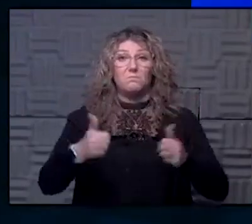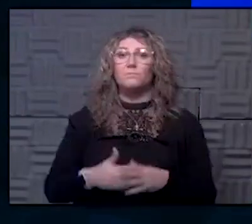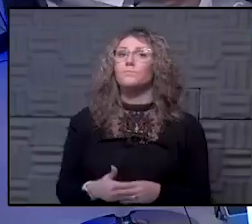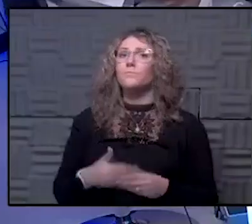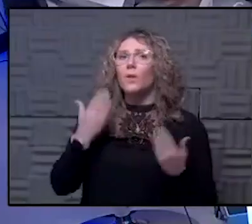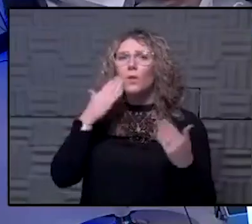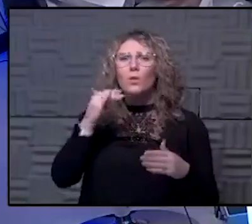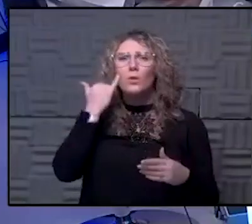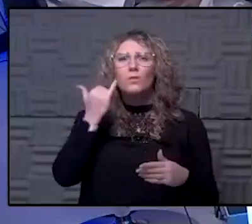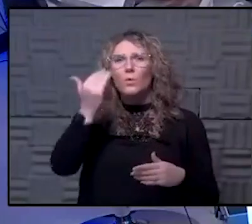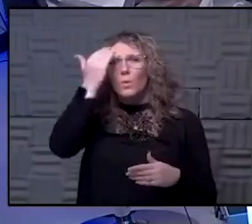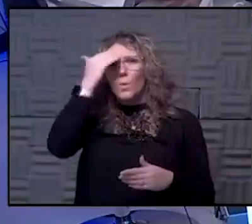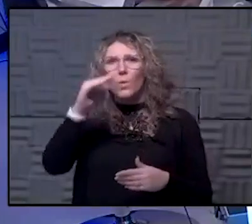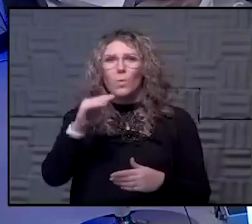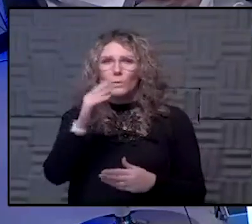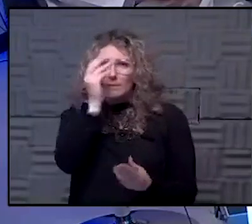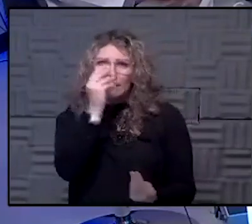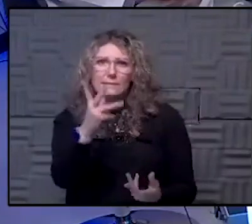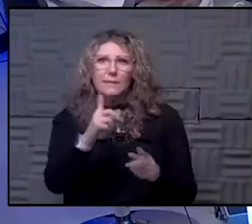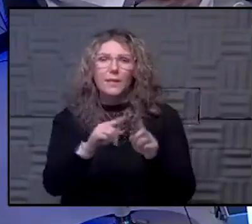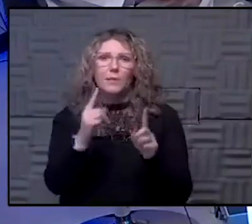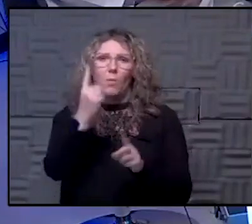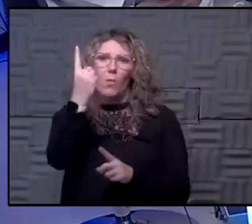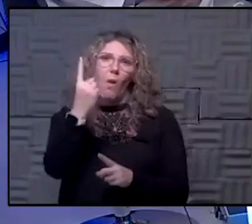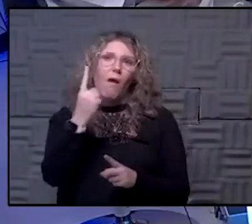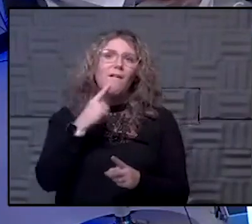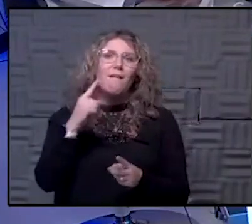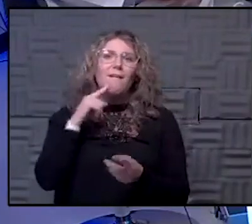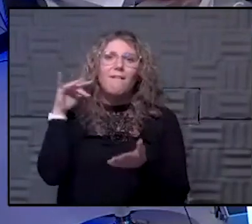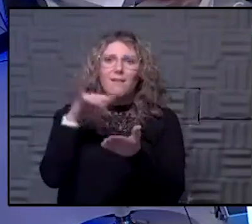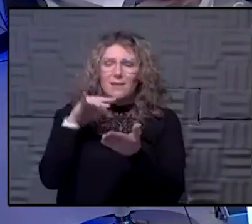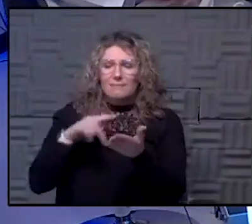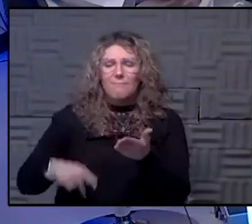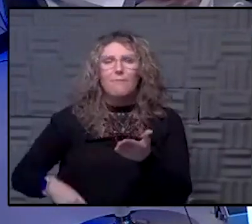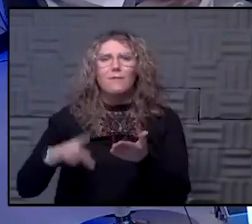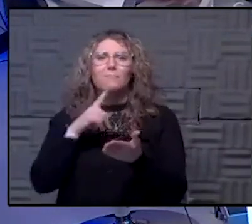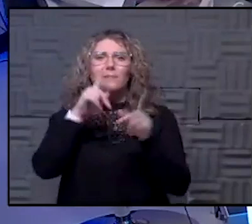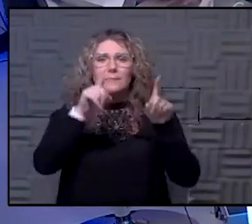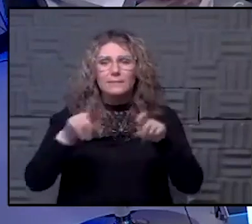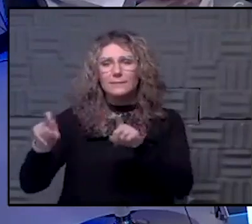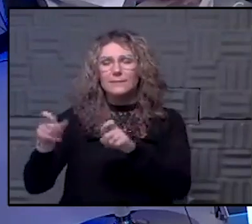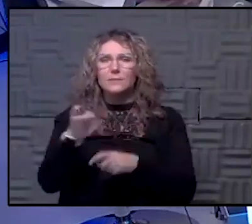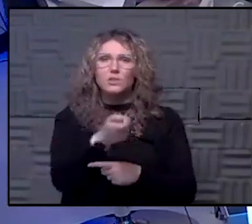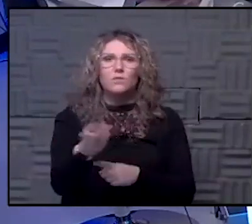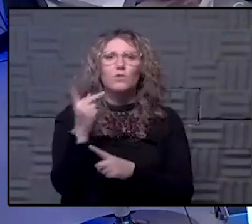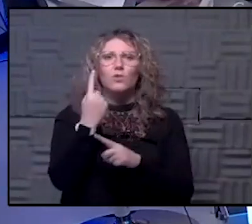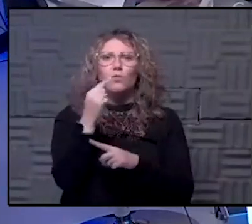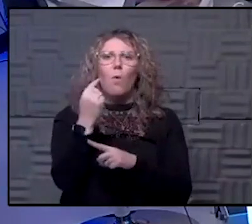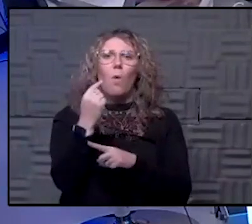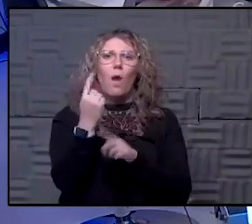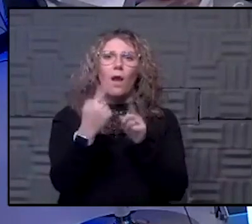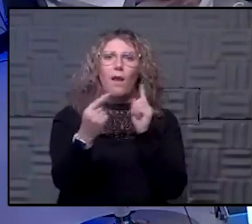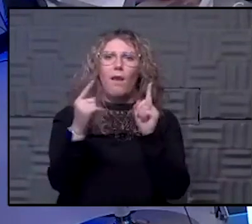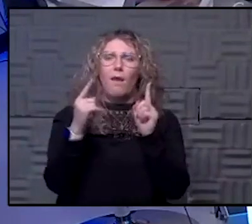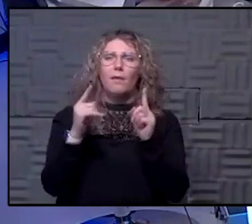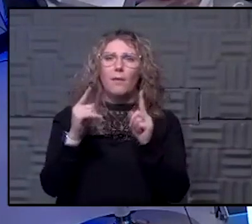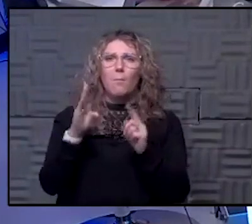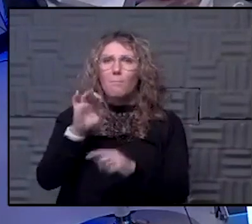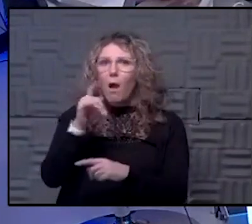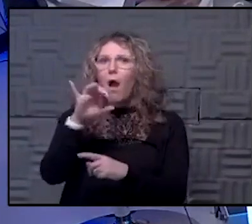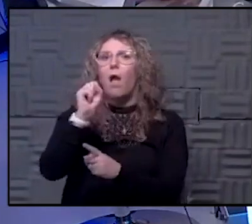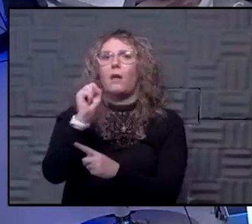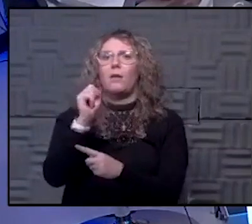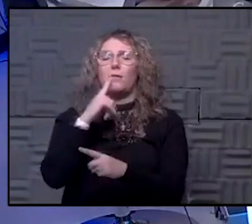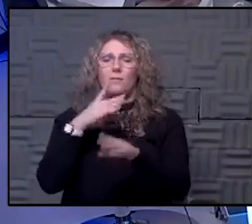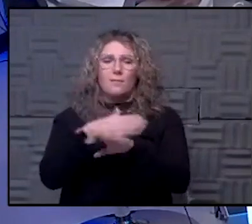if you know any data out there, but I know that one of our nephrologists has tested some patients for antibodies after the vaccine and